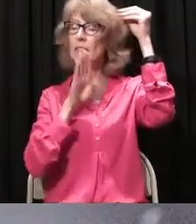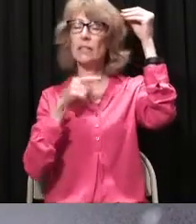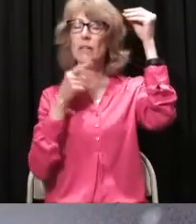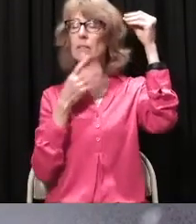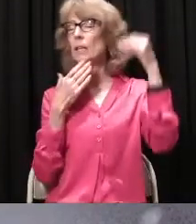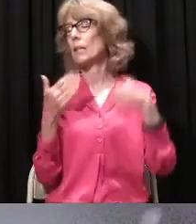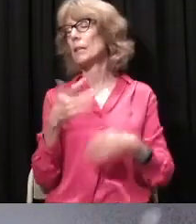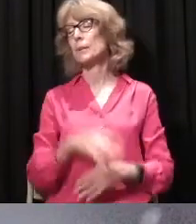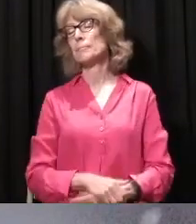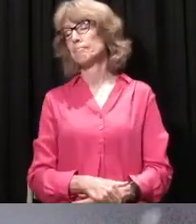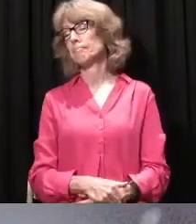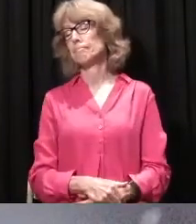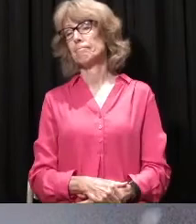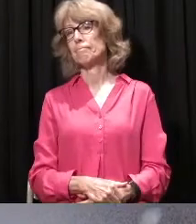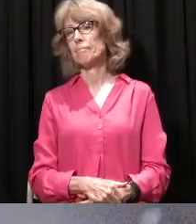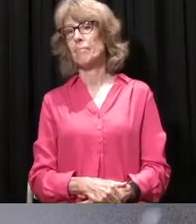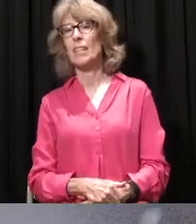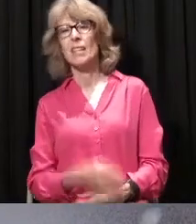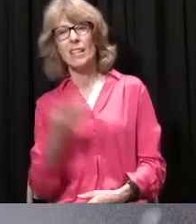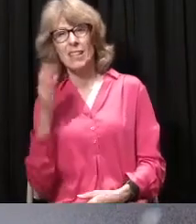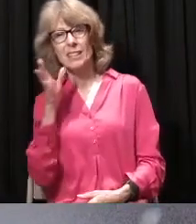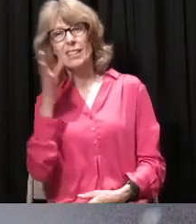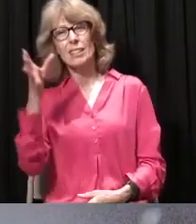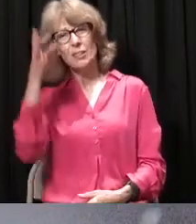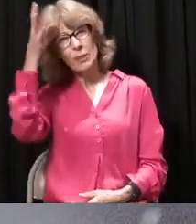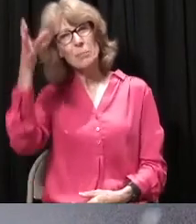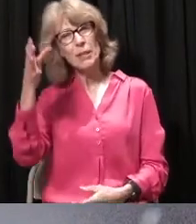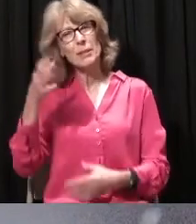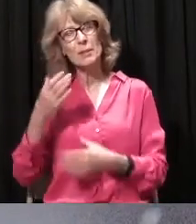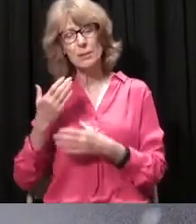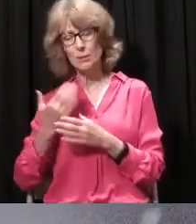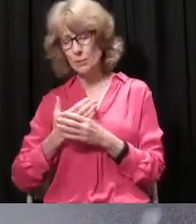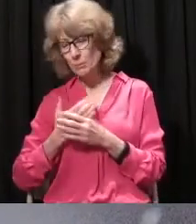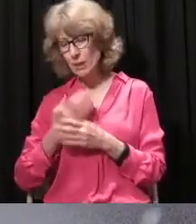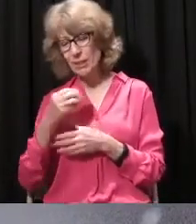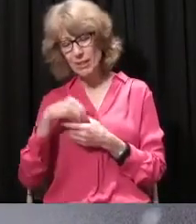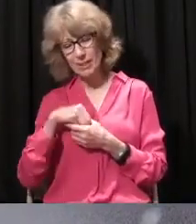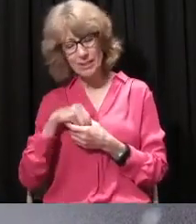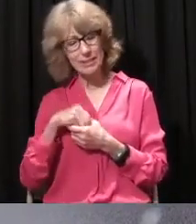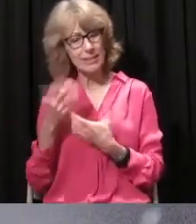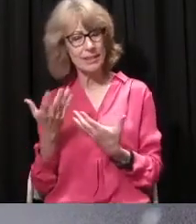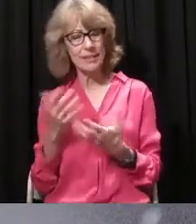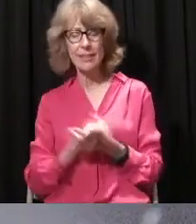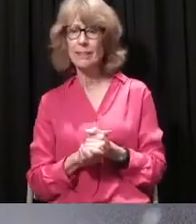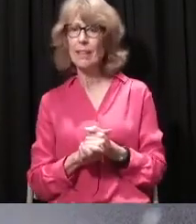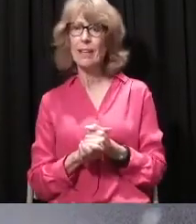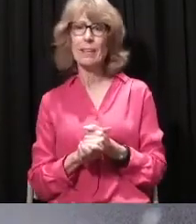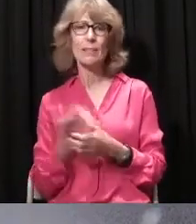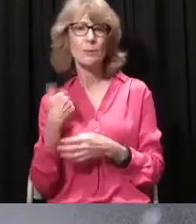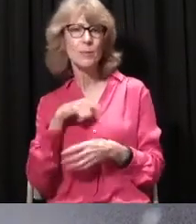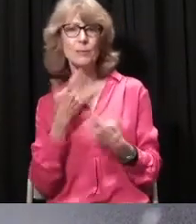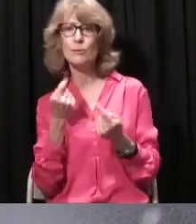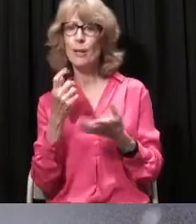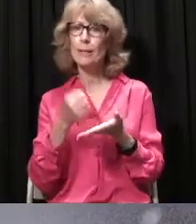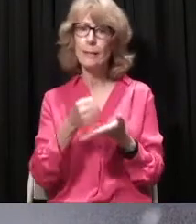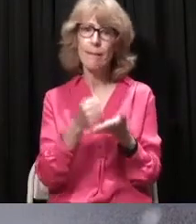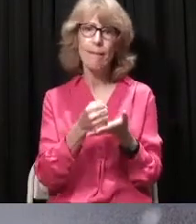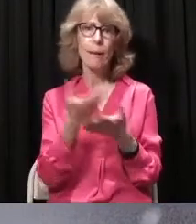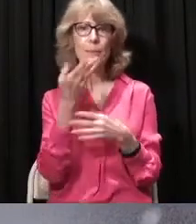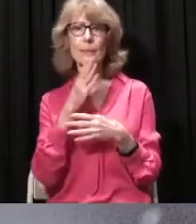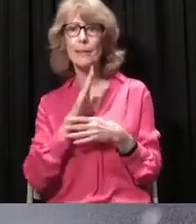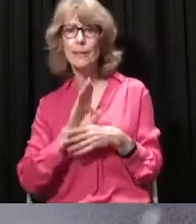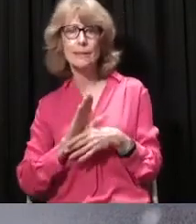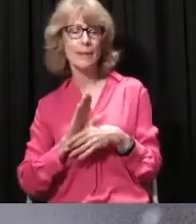This really bothered my grandparents for a long time. They told us this story. It bothered us too. Like, how could you do that? How could you receive all those blessings